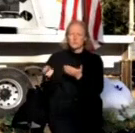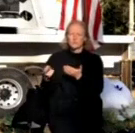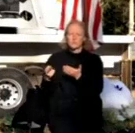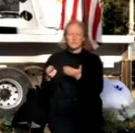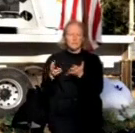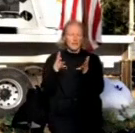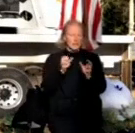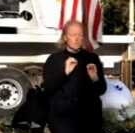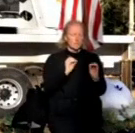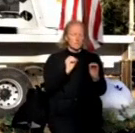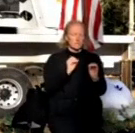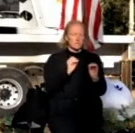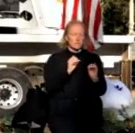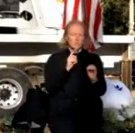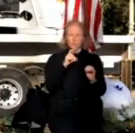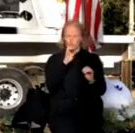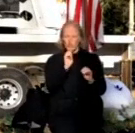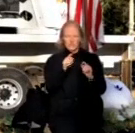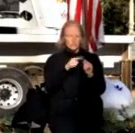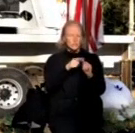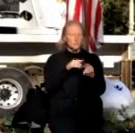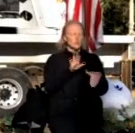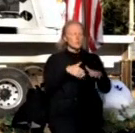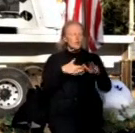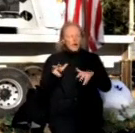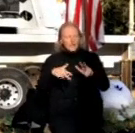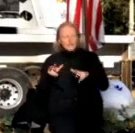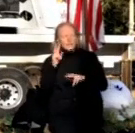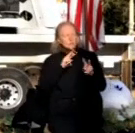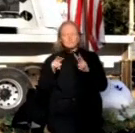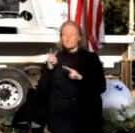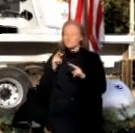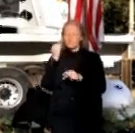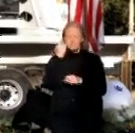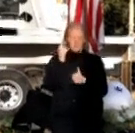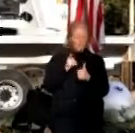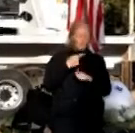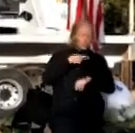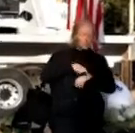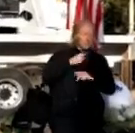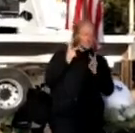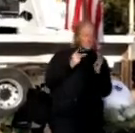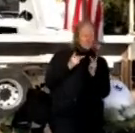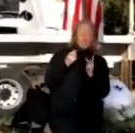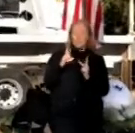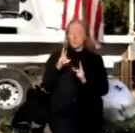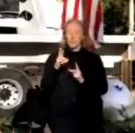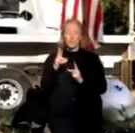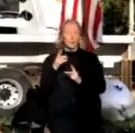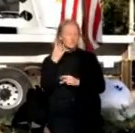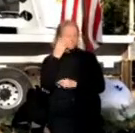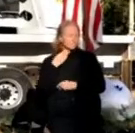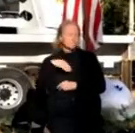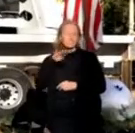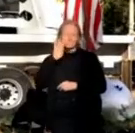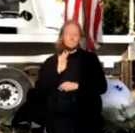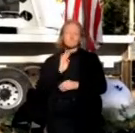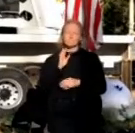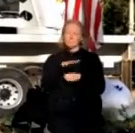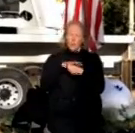and leave no trace when we're exploring our Colorado wildlands, whether you're a first-time visitor or a seasoned